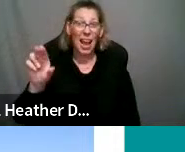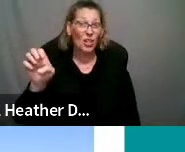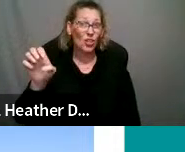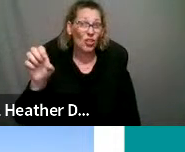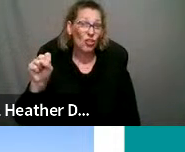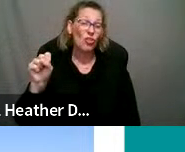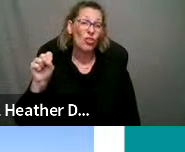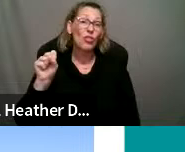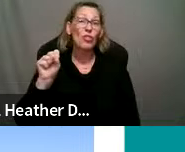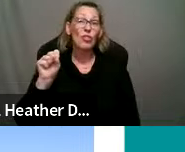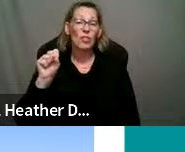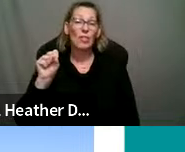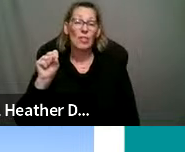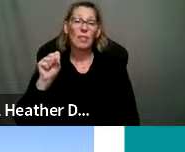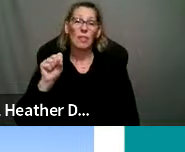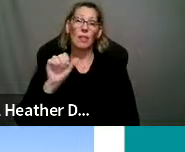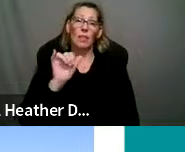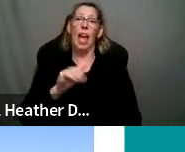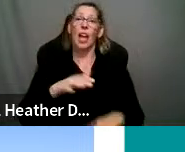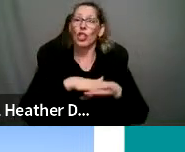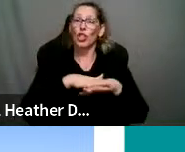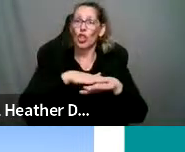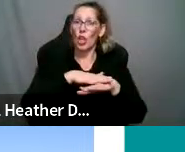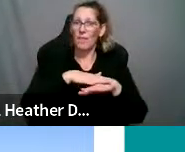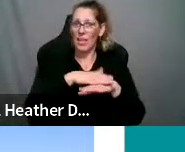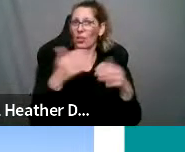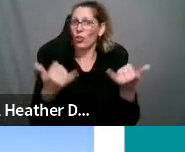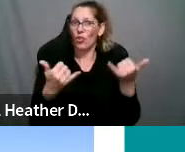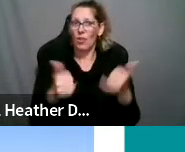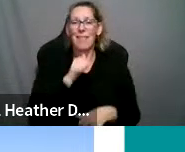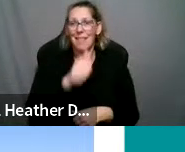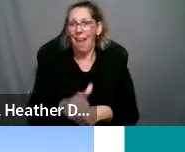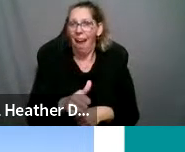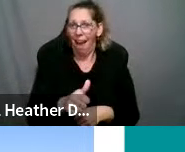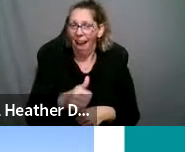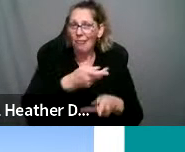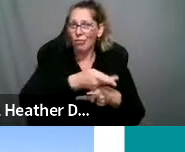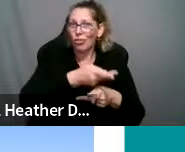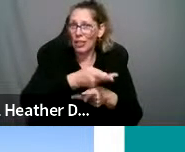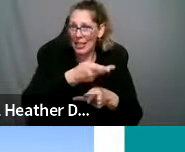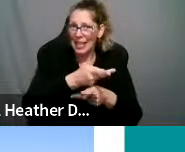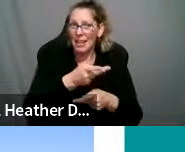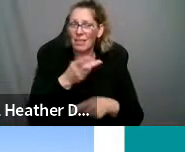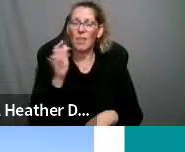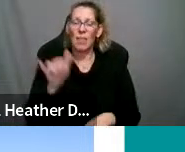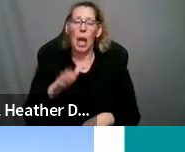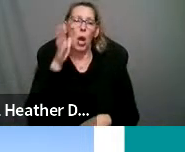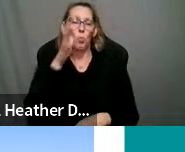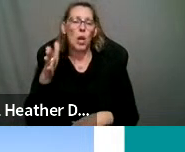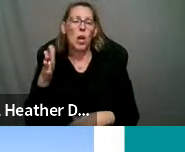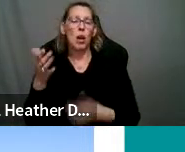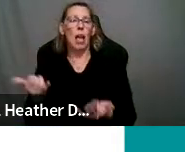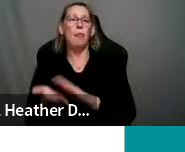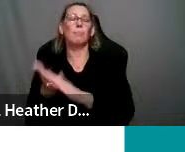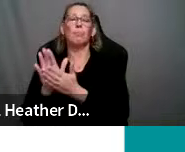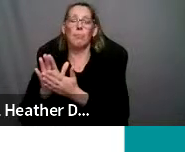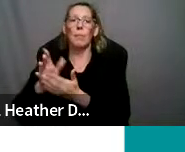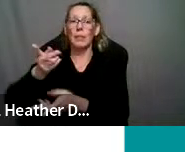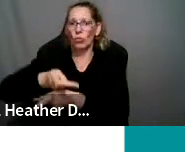of impervious surface that is currently untreated. That would be treated as a result of the program.